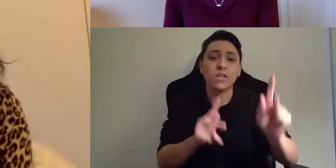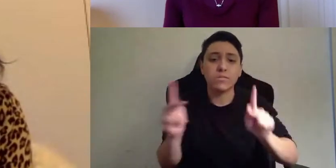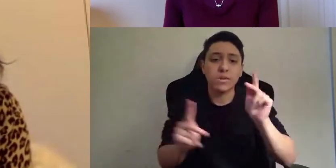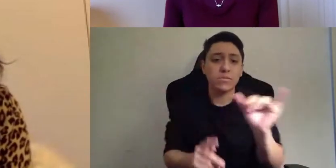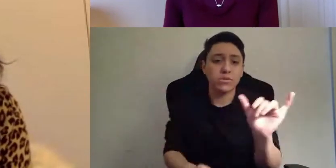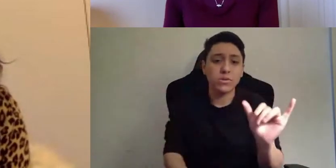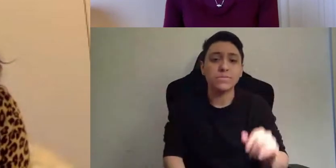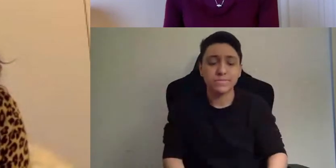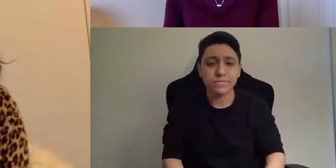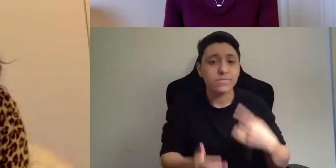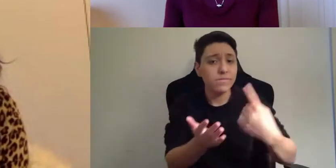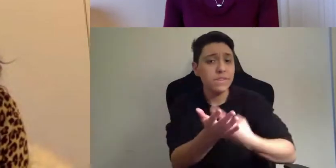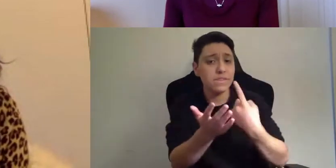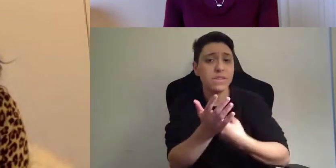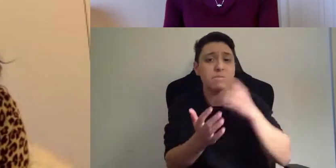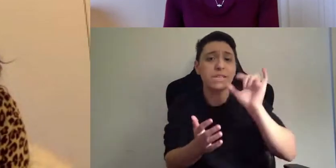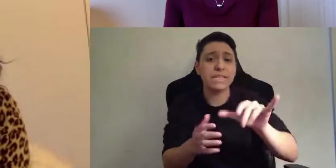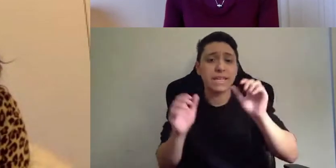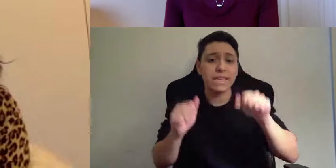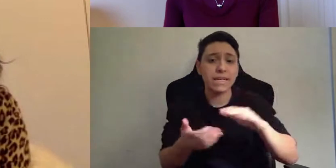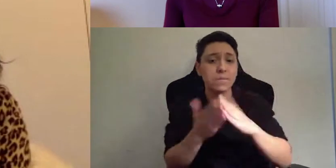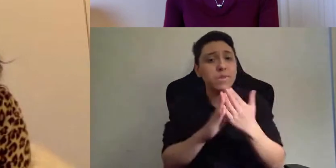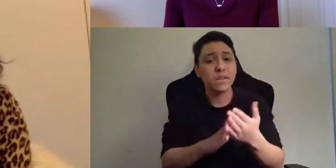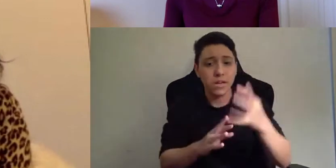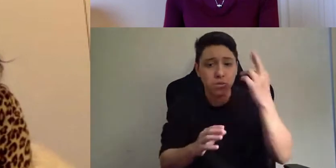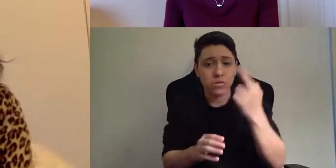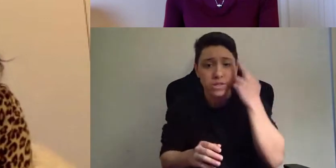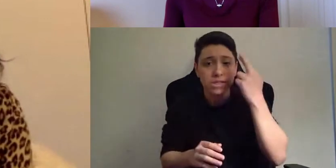Sometimes that can be a reason as well.